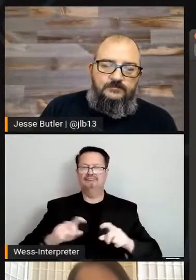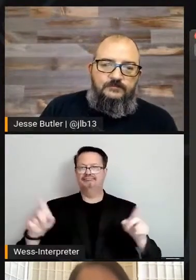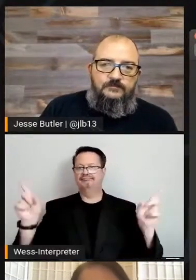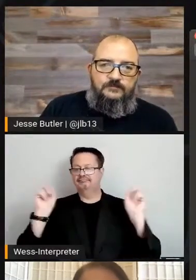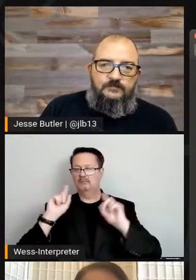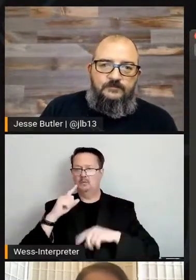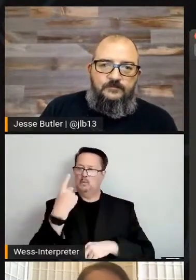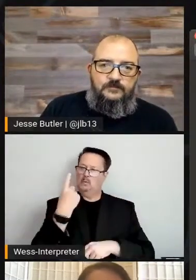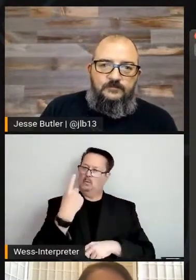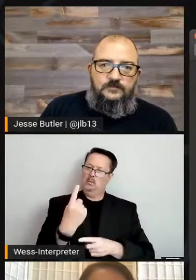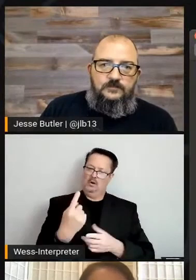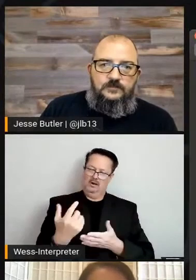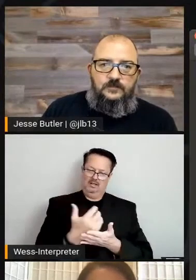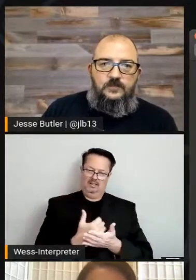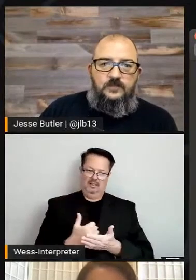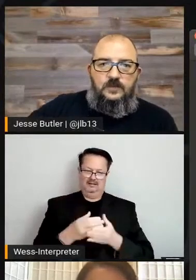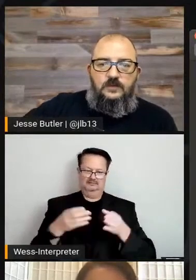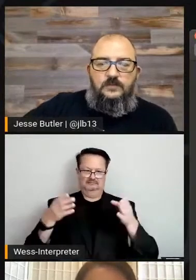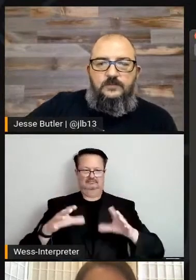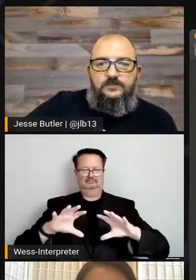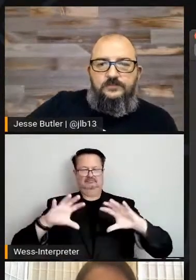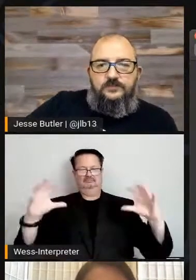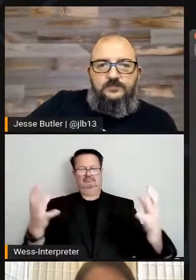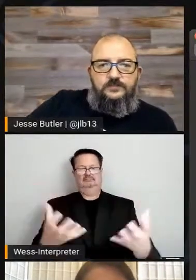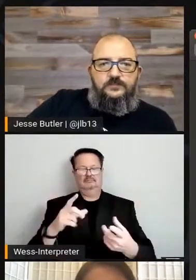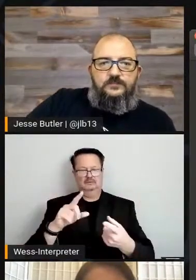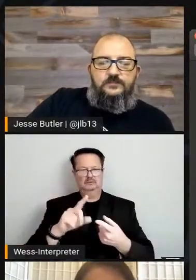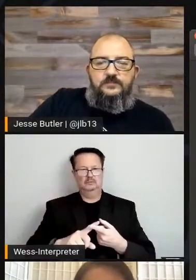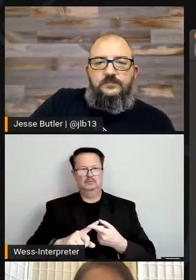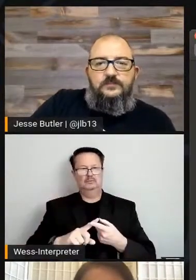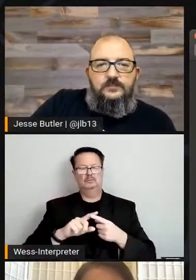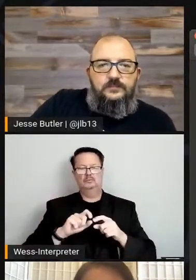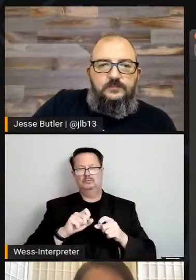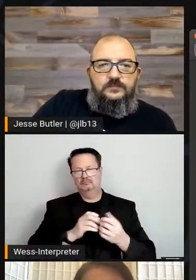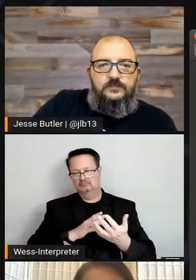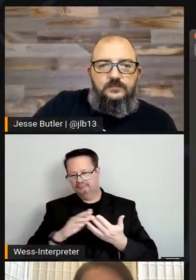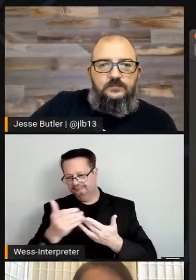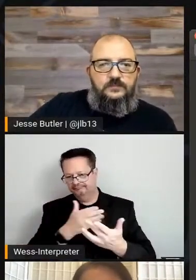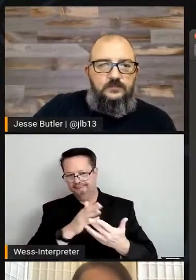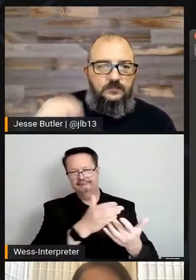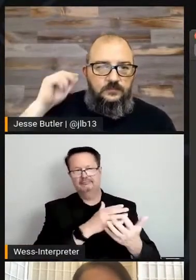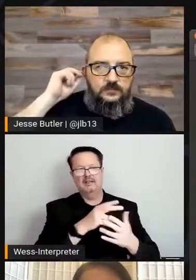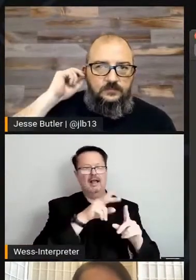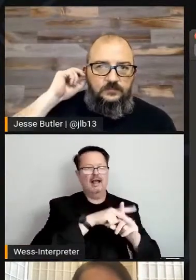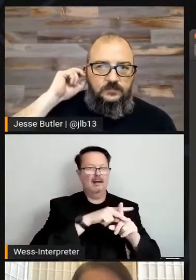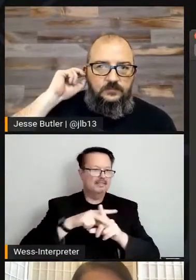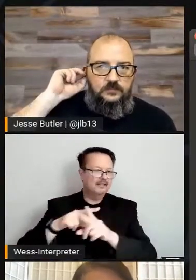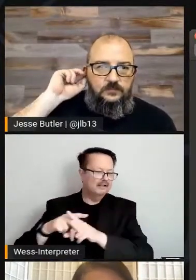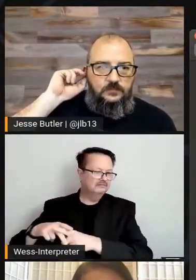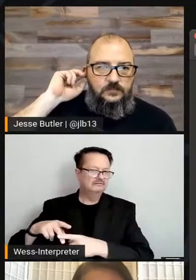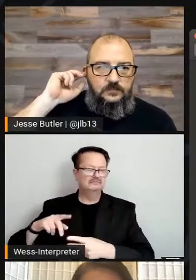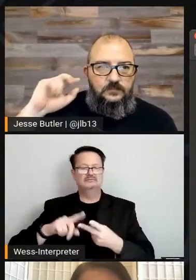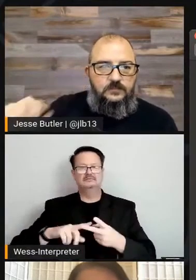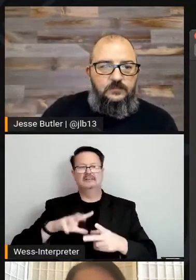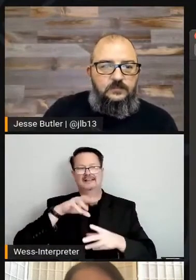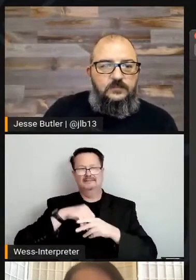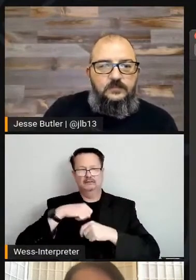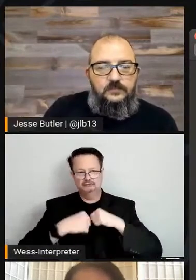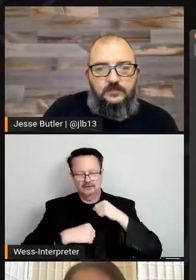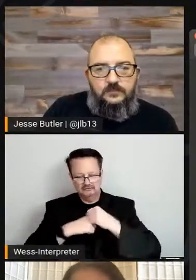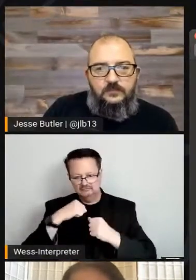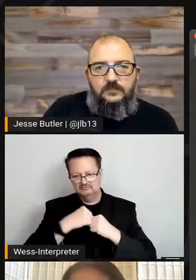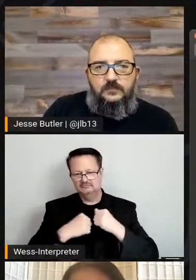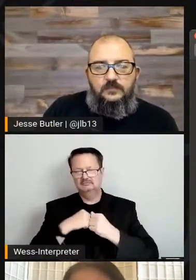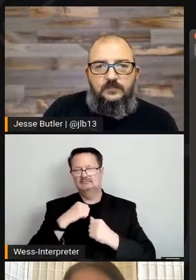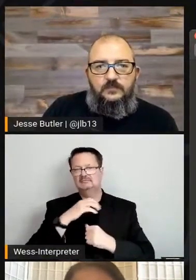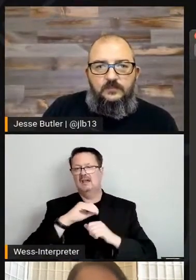single collection agent to be able to talk to your applications as well as to your infrastructure and be able to pull